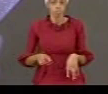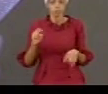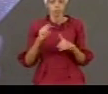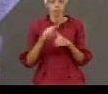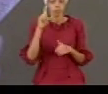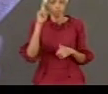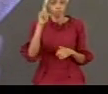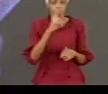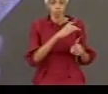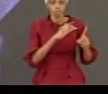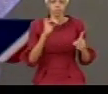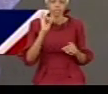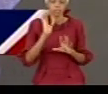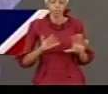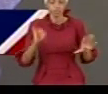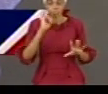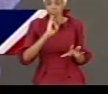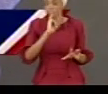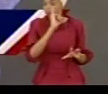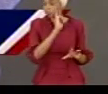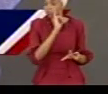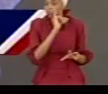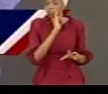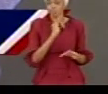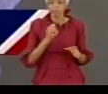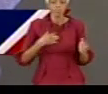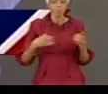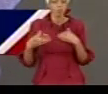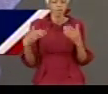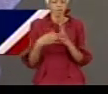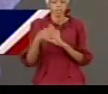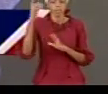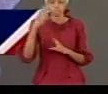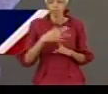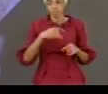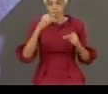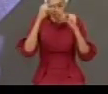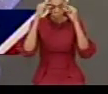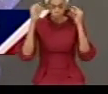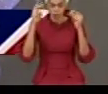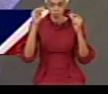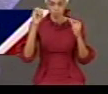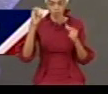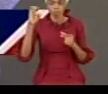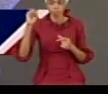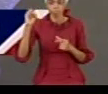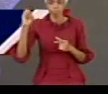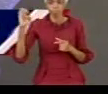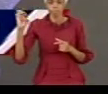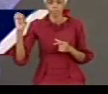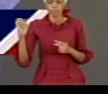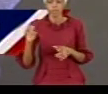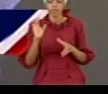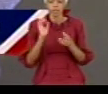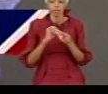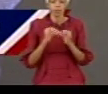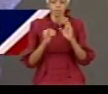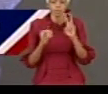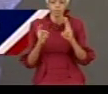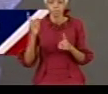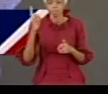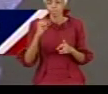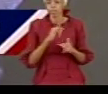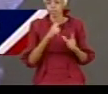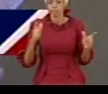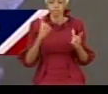murmur against God and Moses. Number two, incredible divine provision of food and water in the